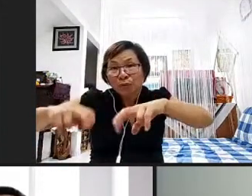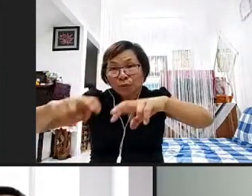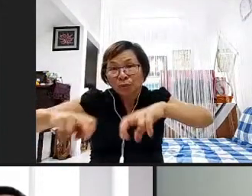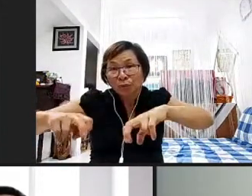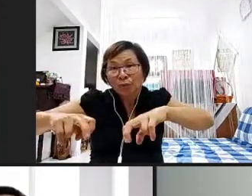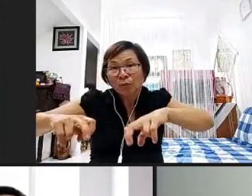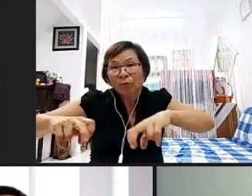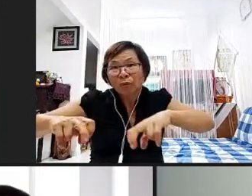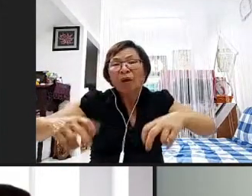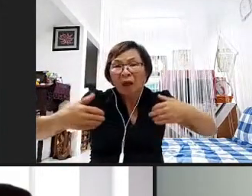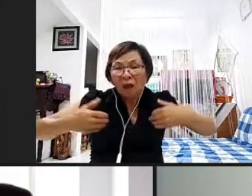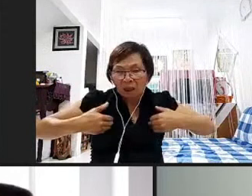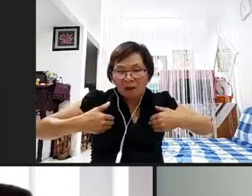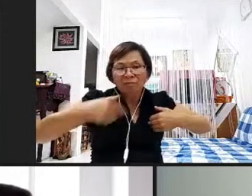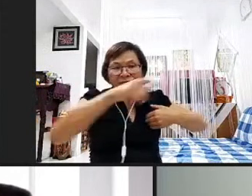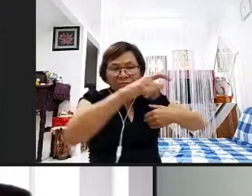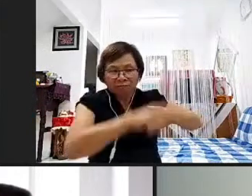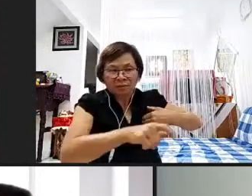with